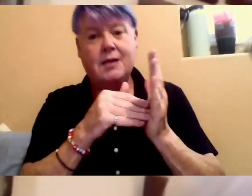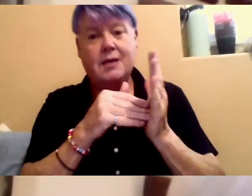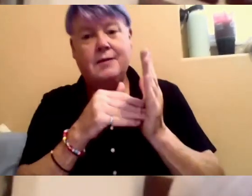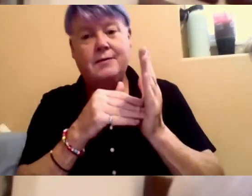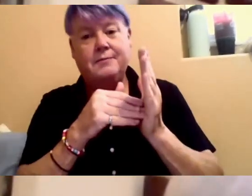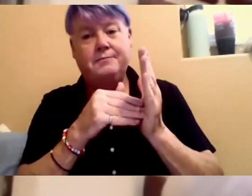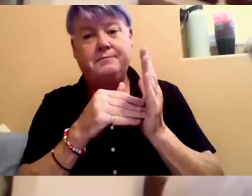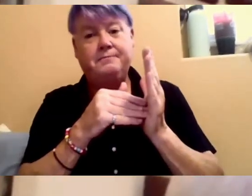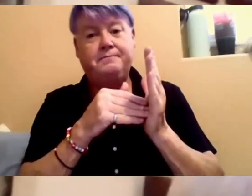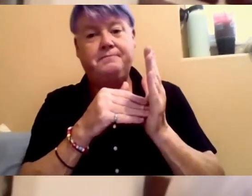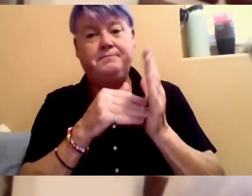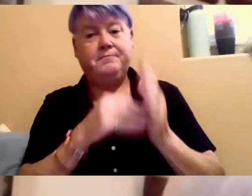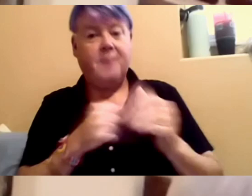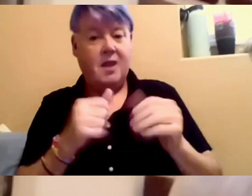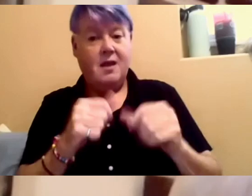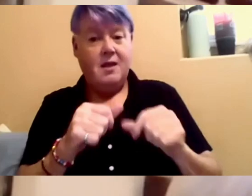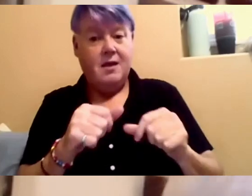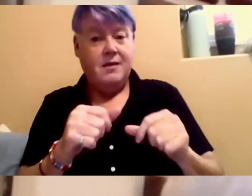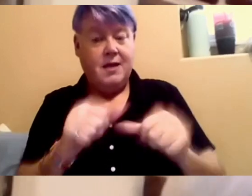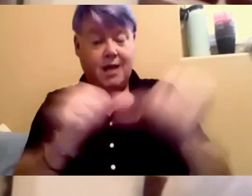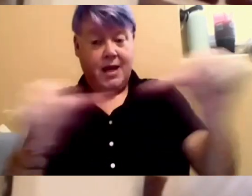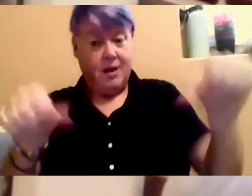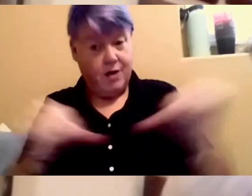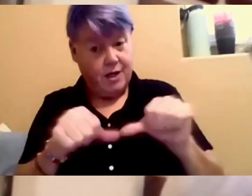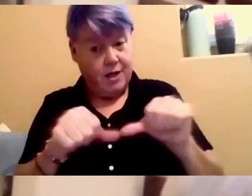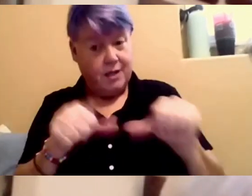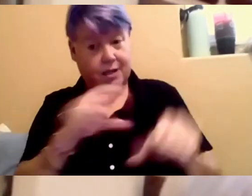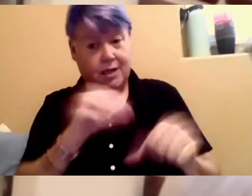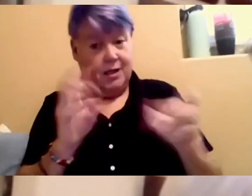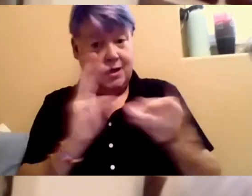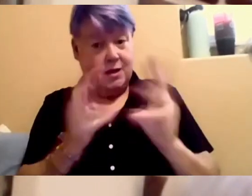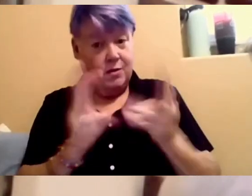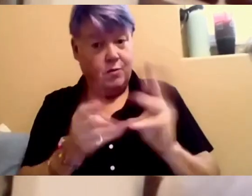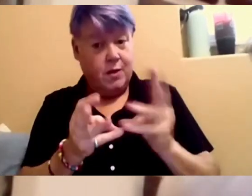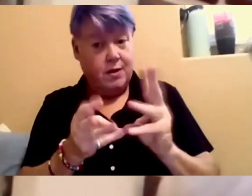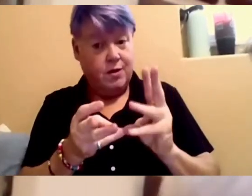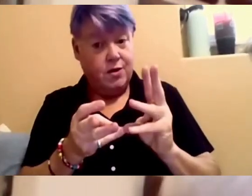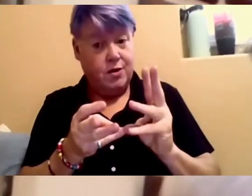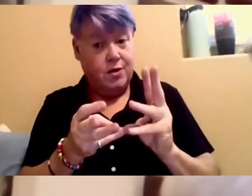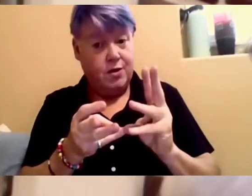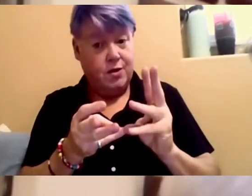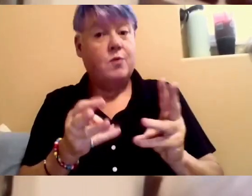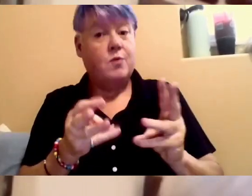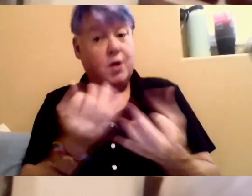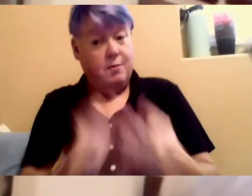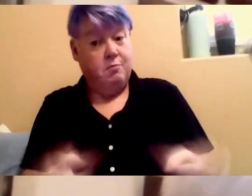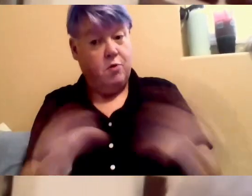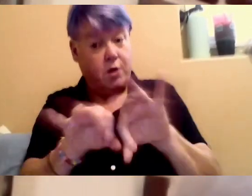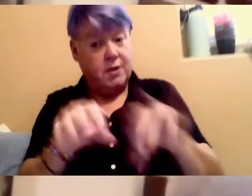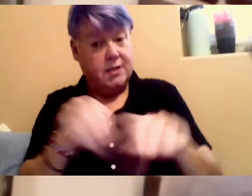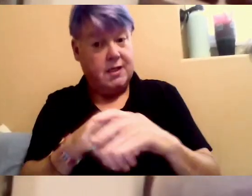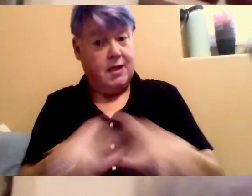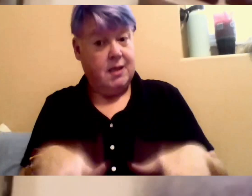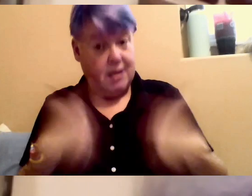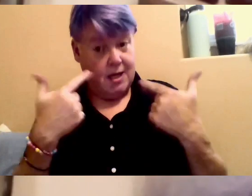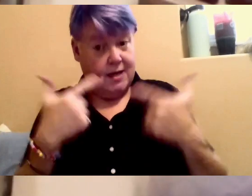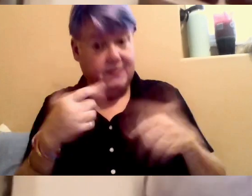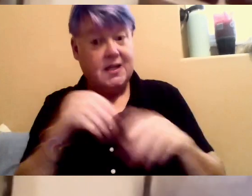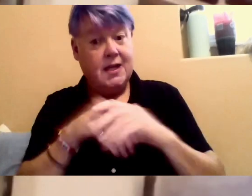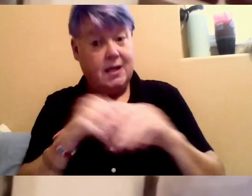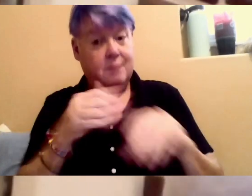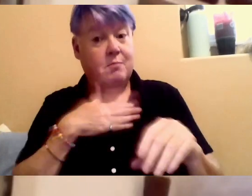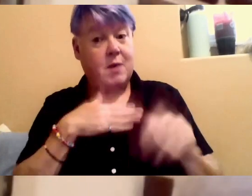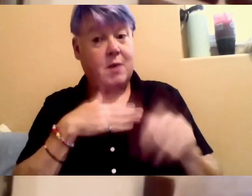the landscape and the weather played a big role in our lives. And also, it was a